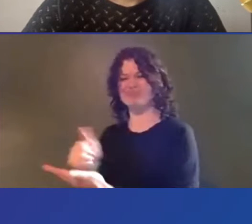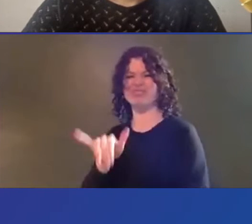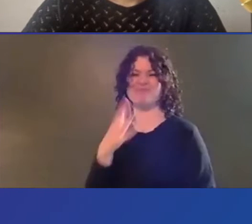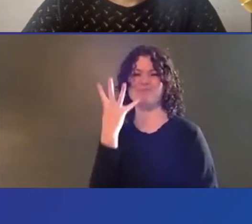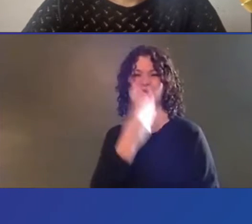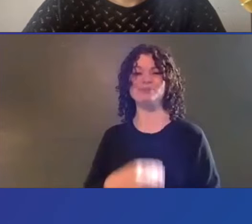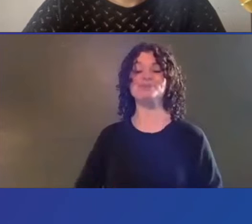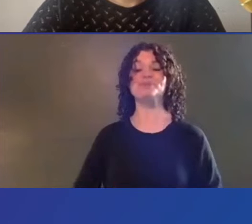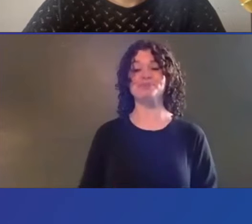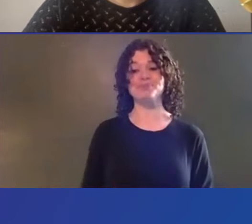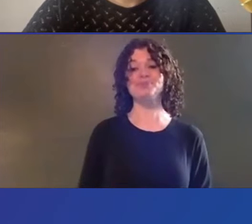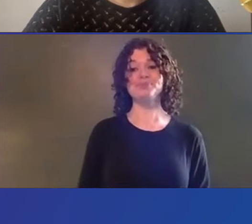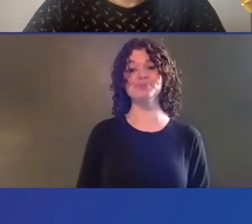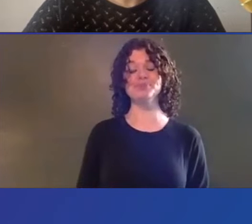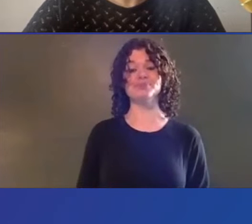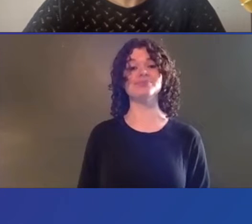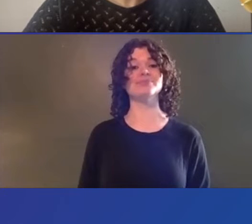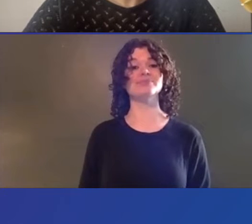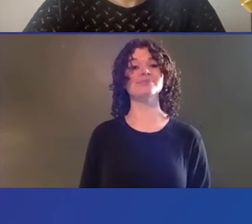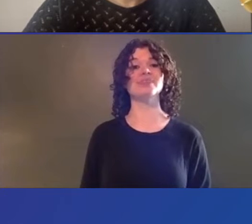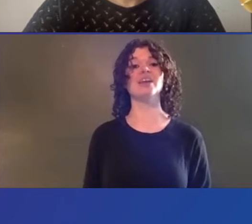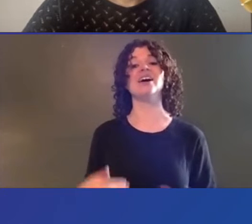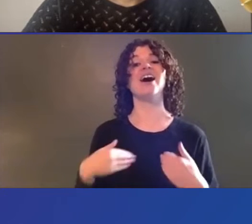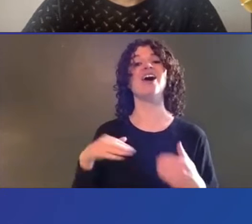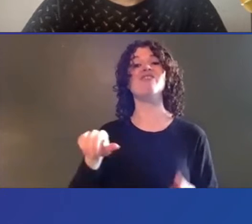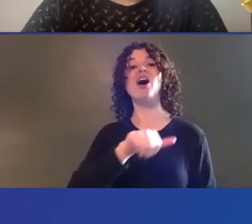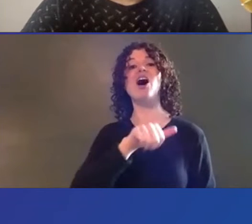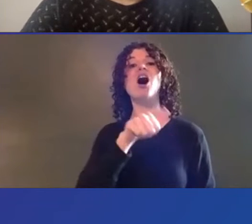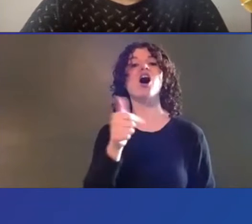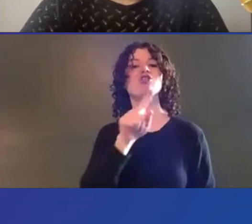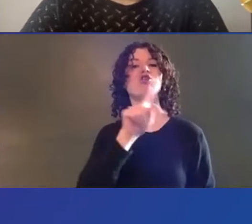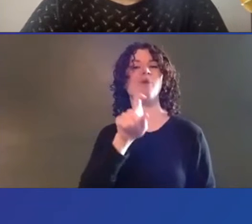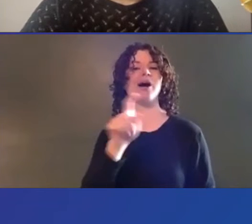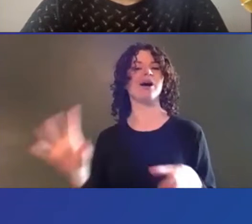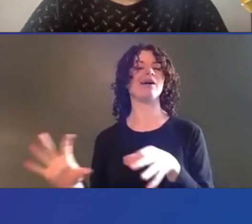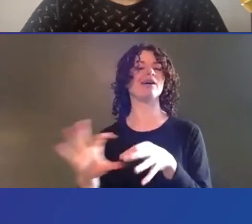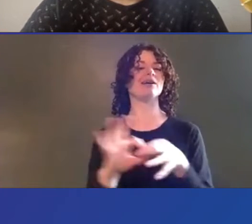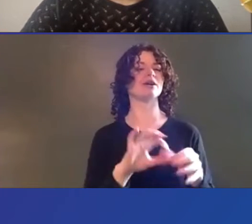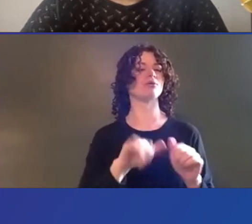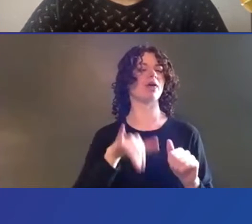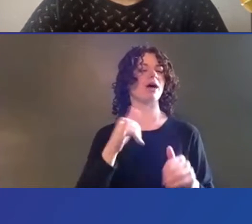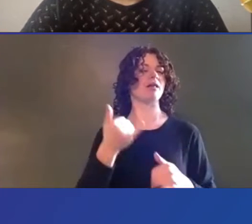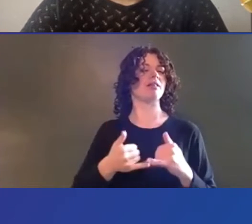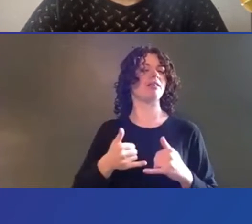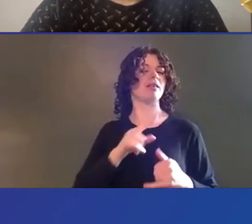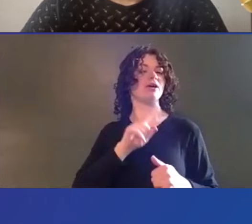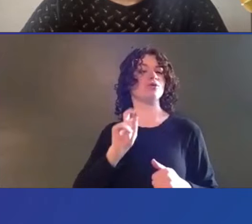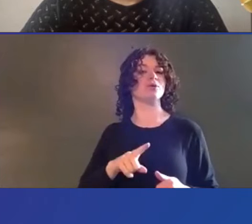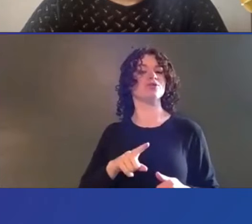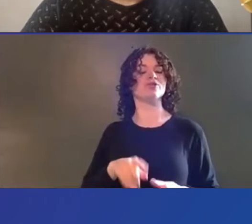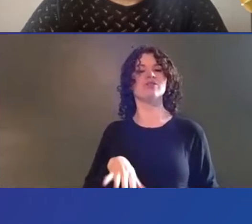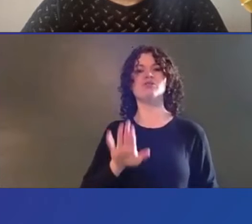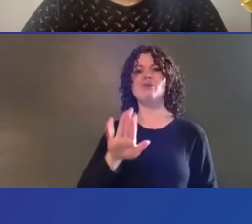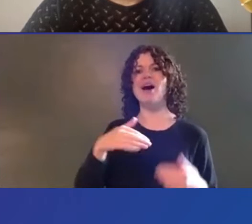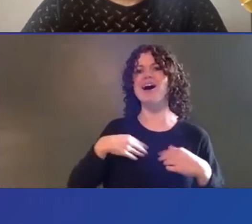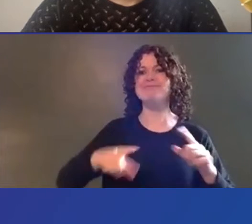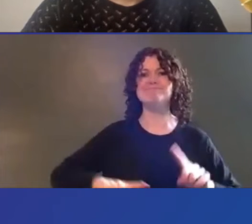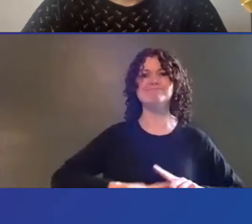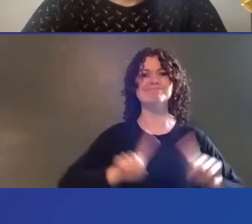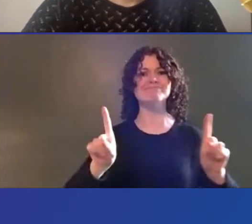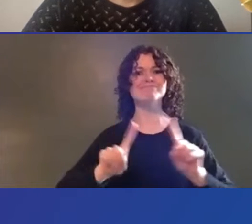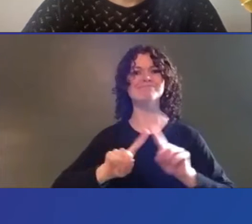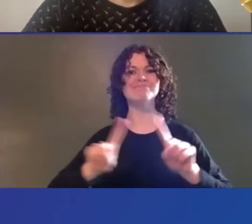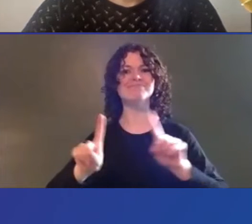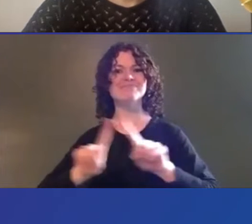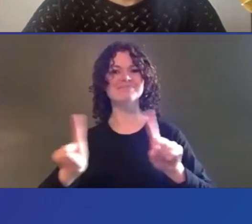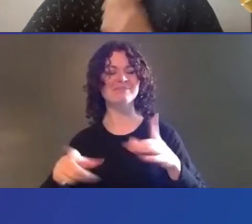to another question I think is very connected about all of your varied interests, because you both seem to have